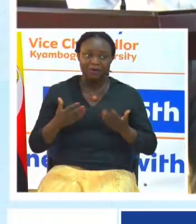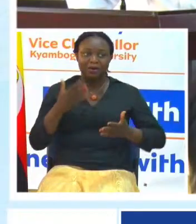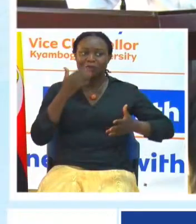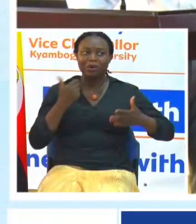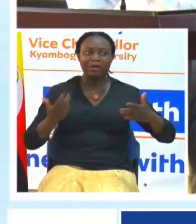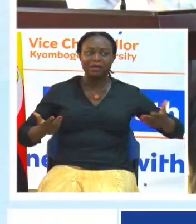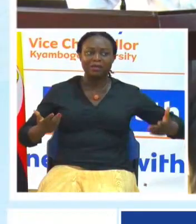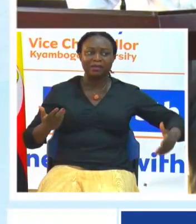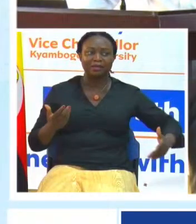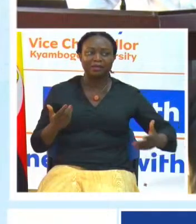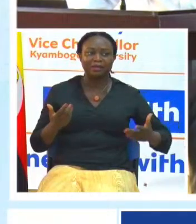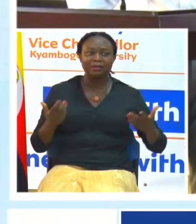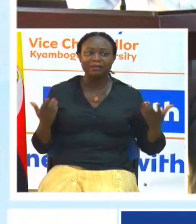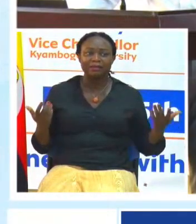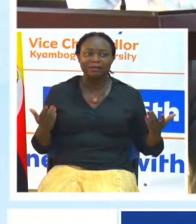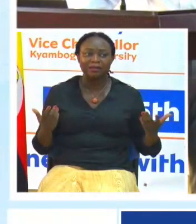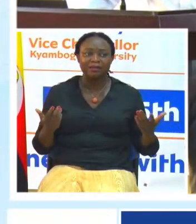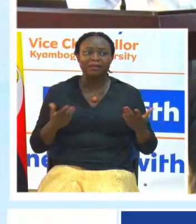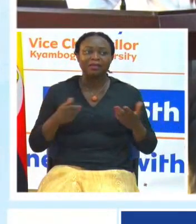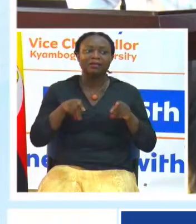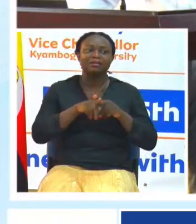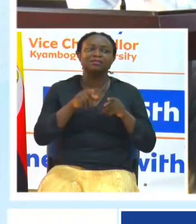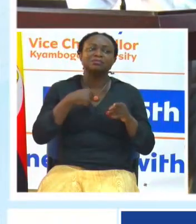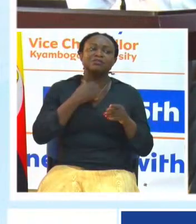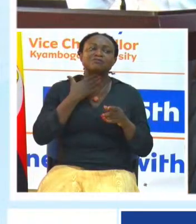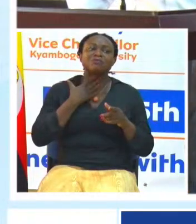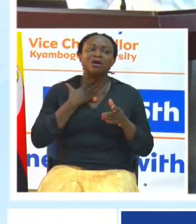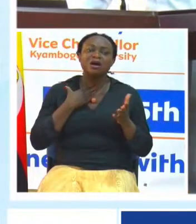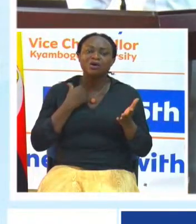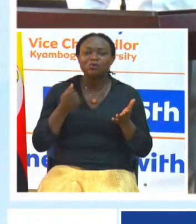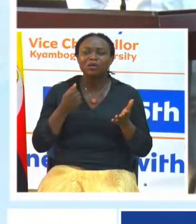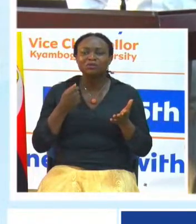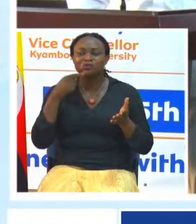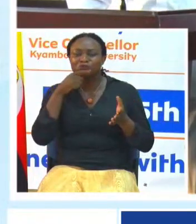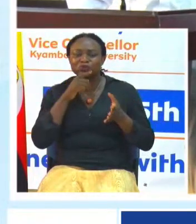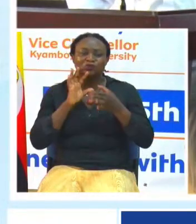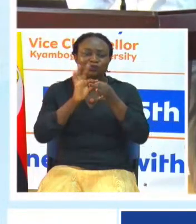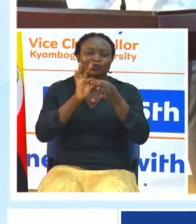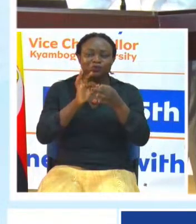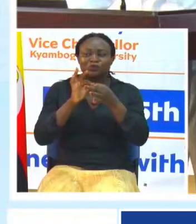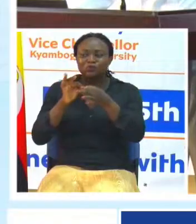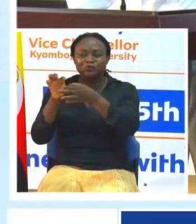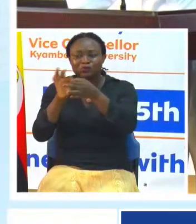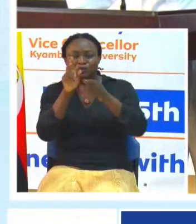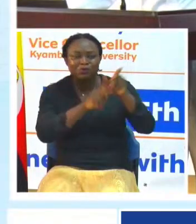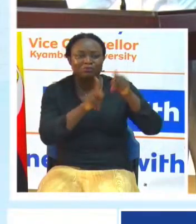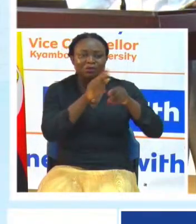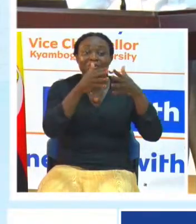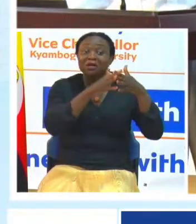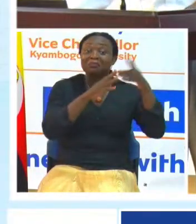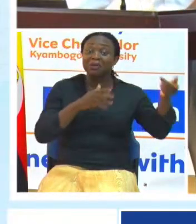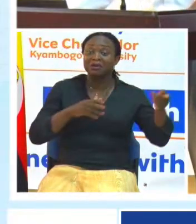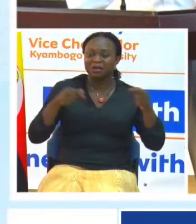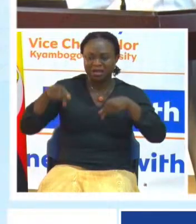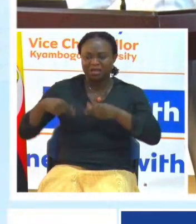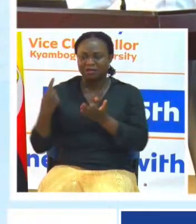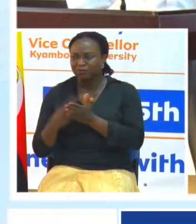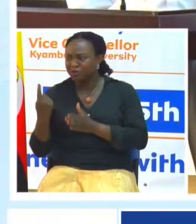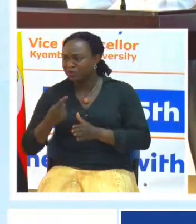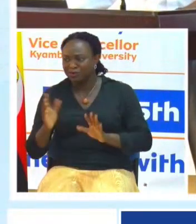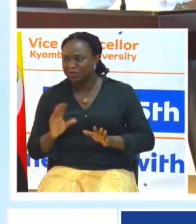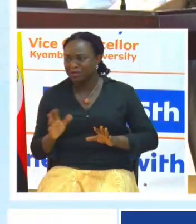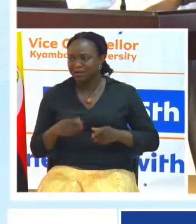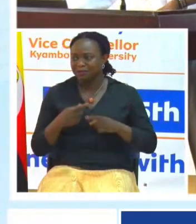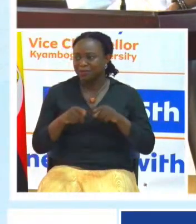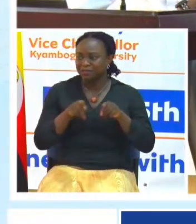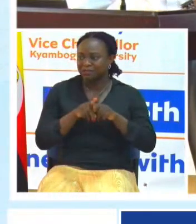because I also want to socialize with the people abroad, not only people from Uganda,